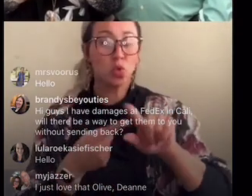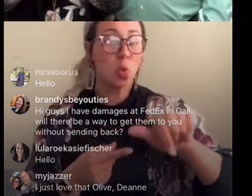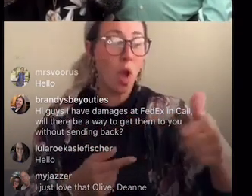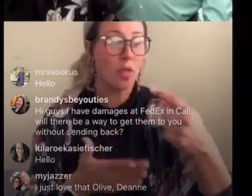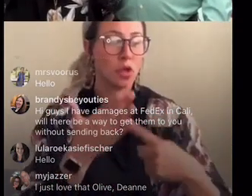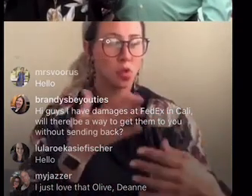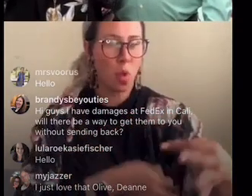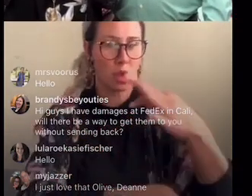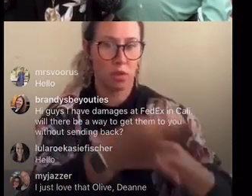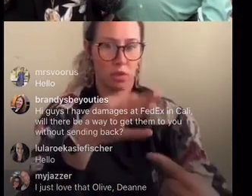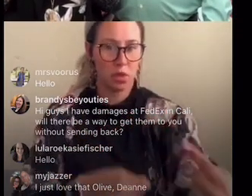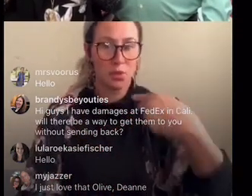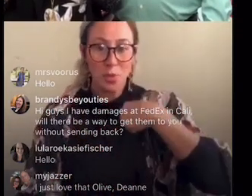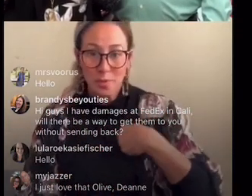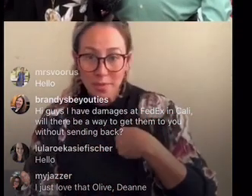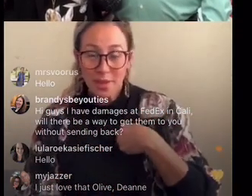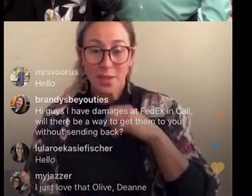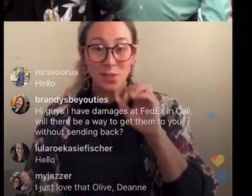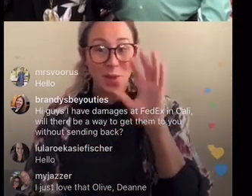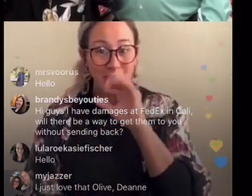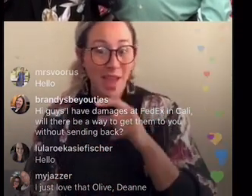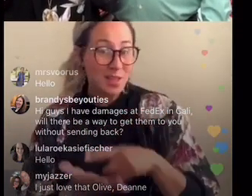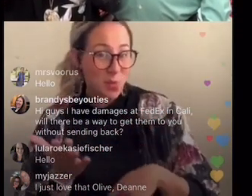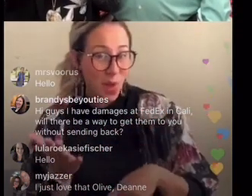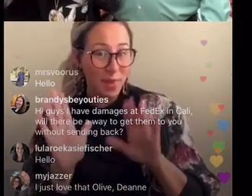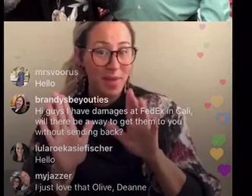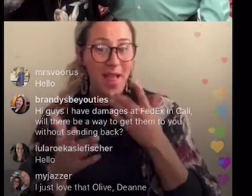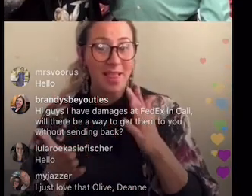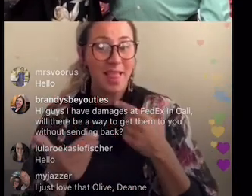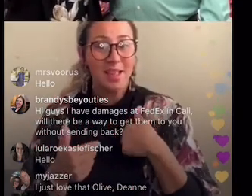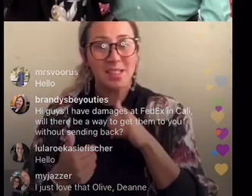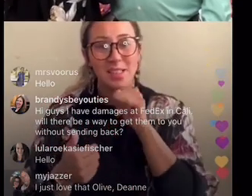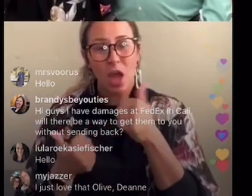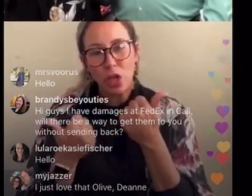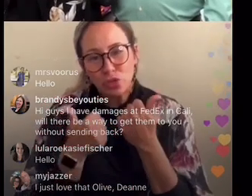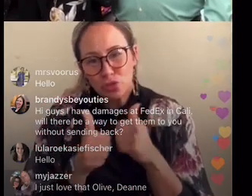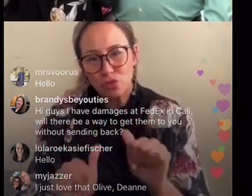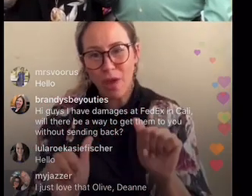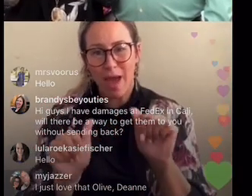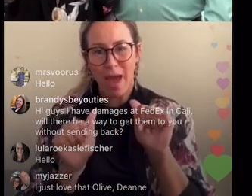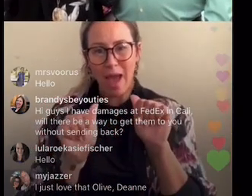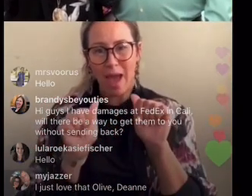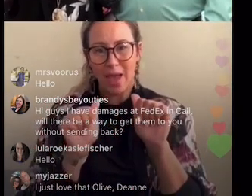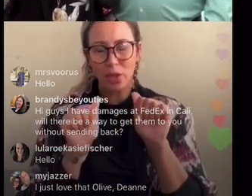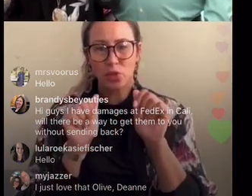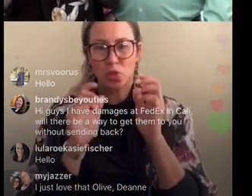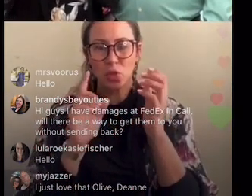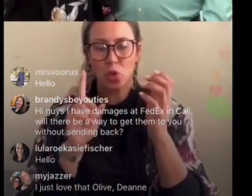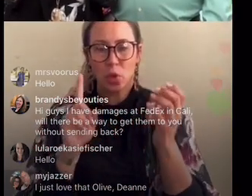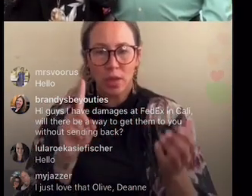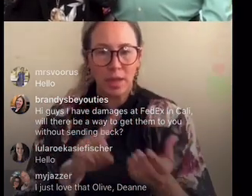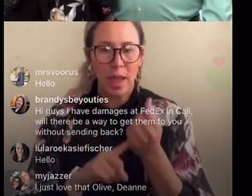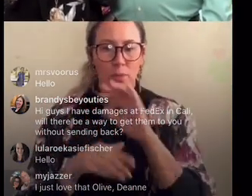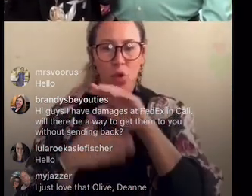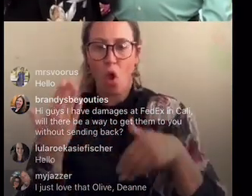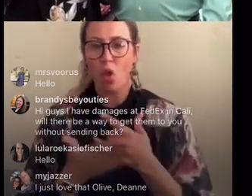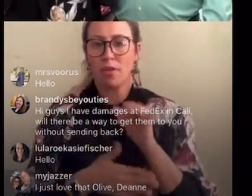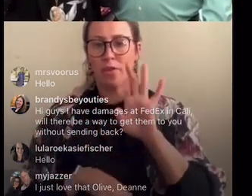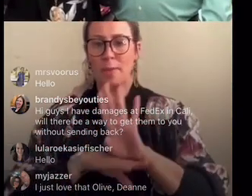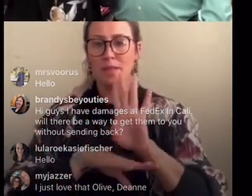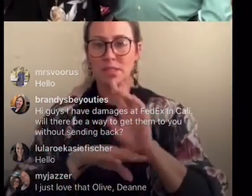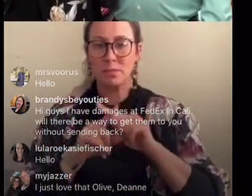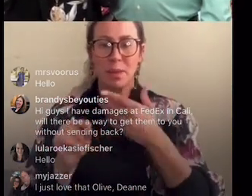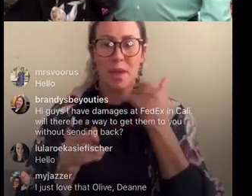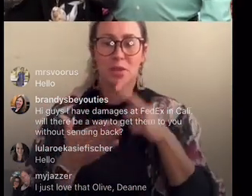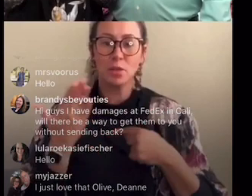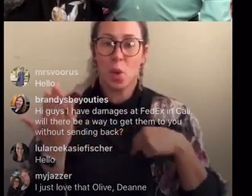you. So guess what? Let's not try to capture all the business. Let's do the best what we do